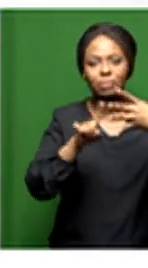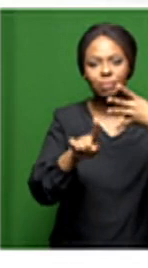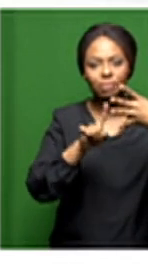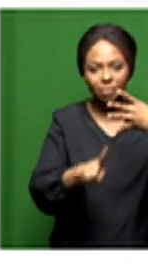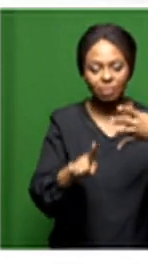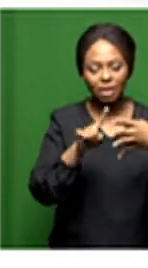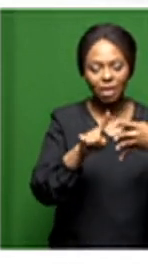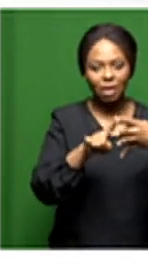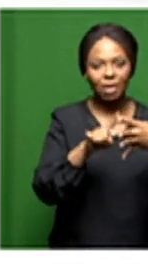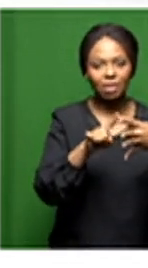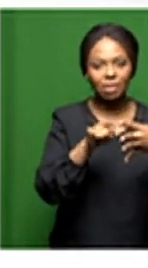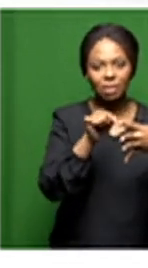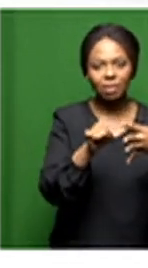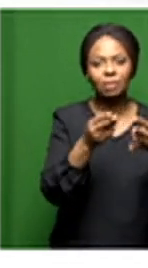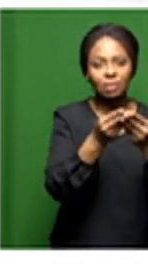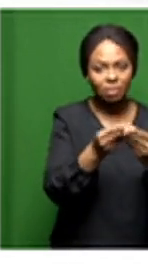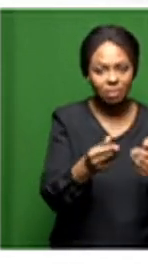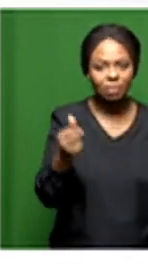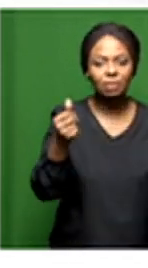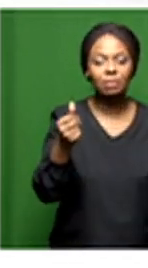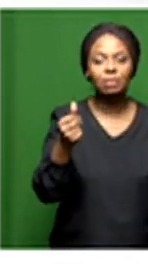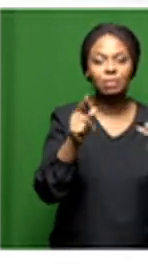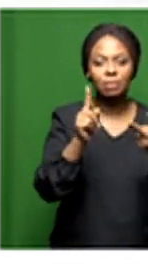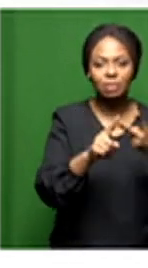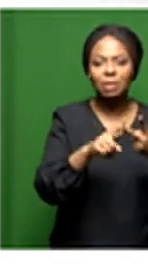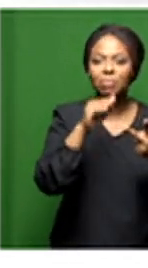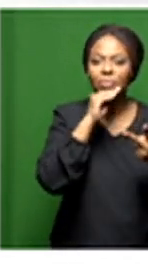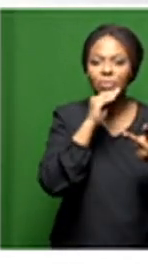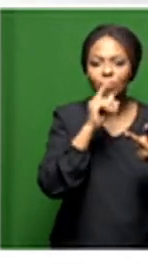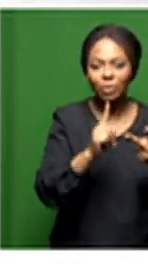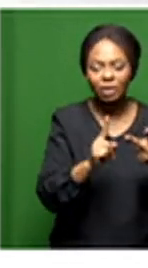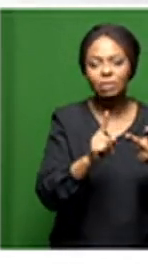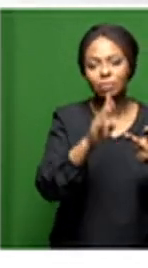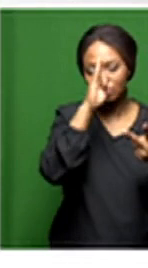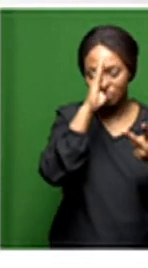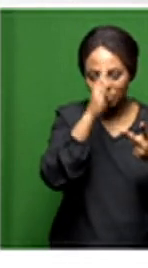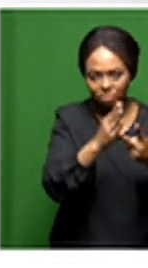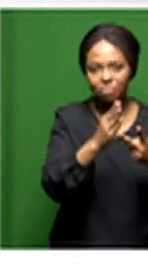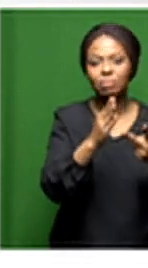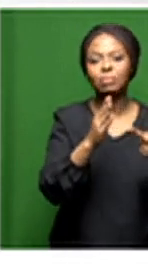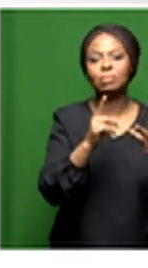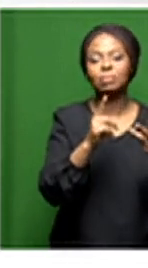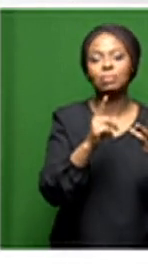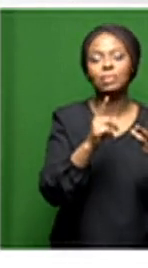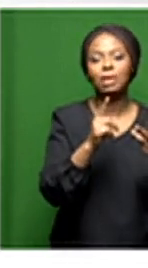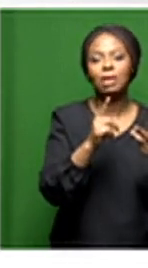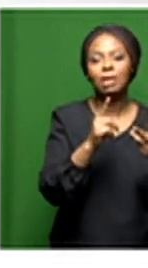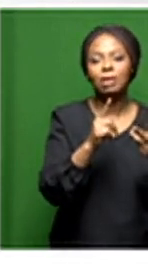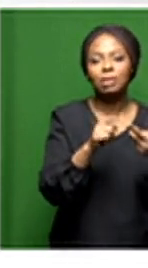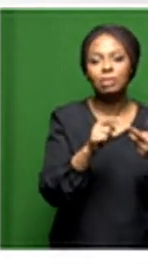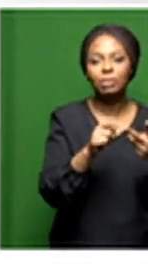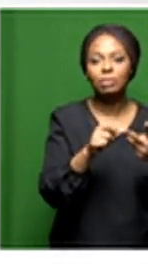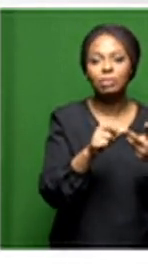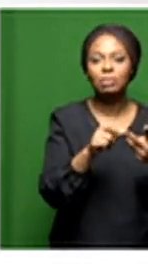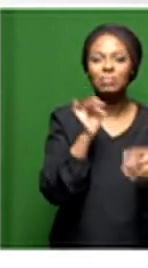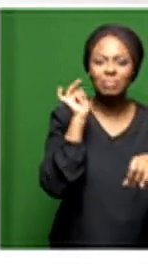by addressing what it is to be authentic, what it means. And the second dimension is what is hindering our